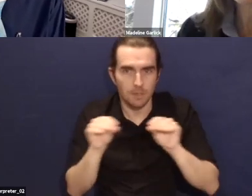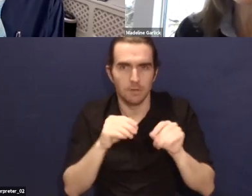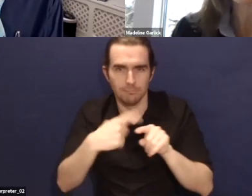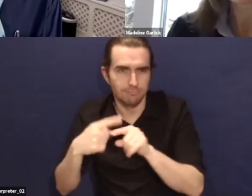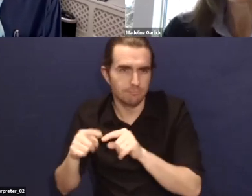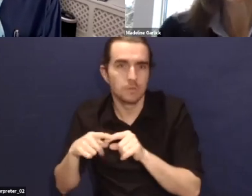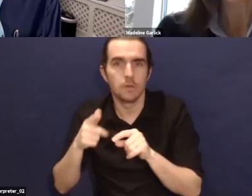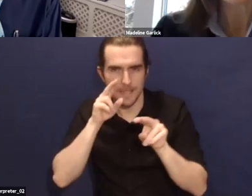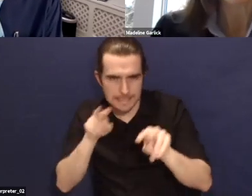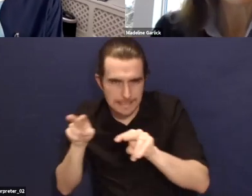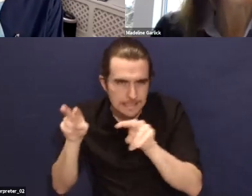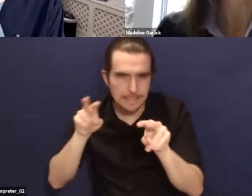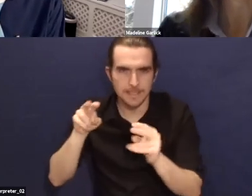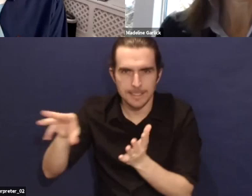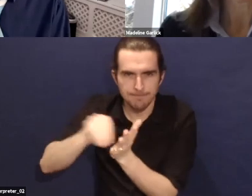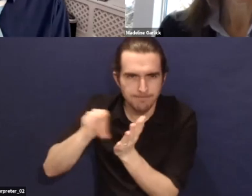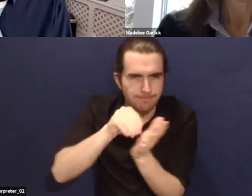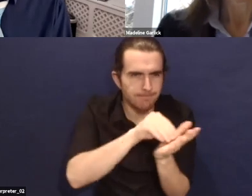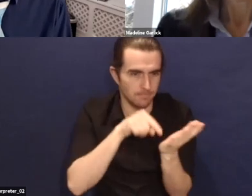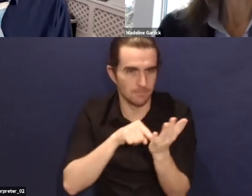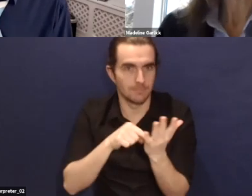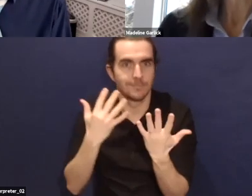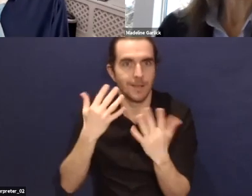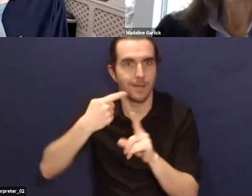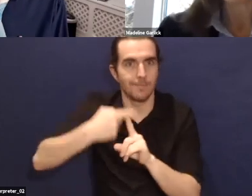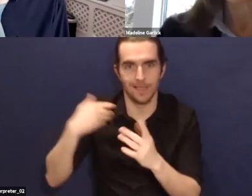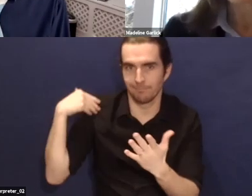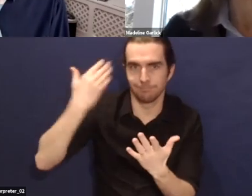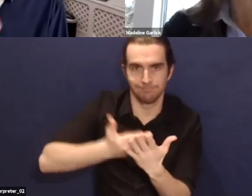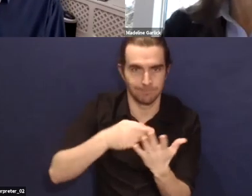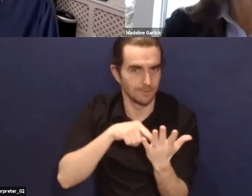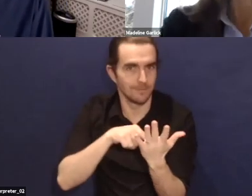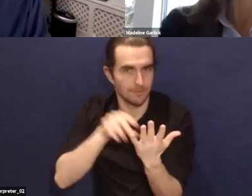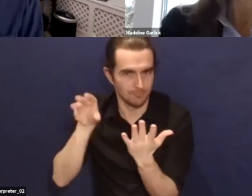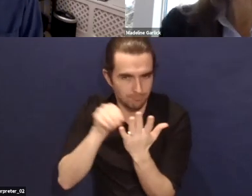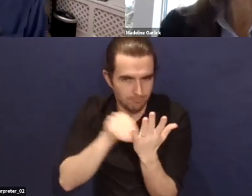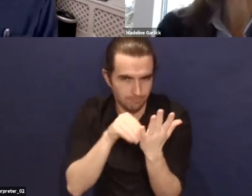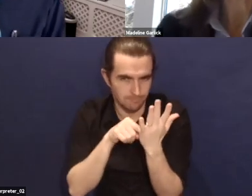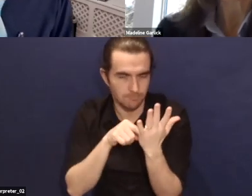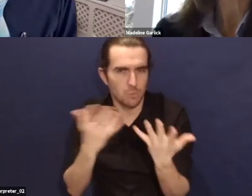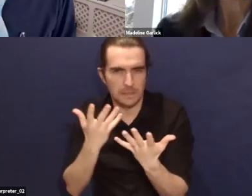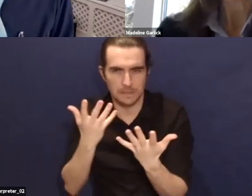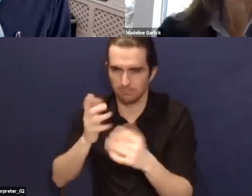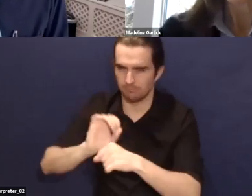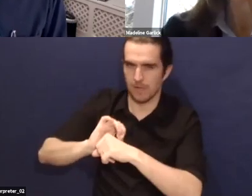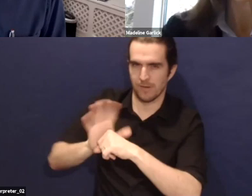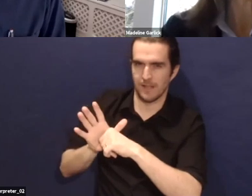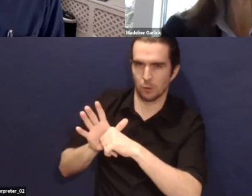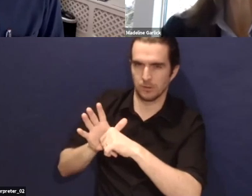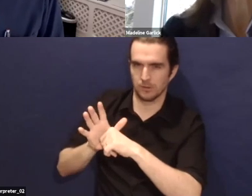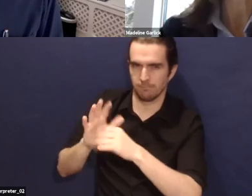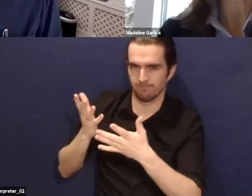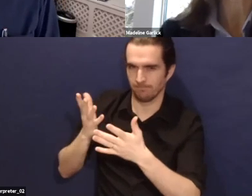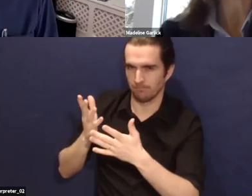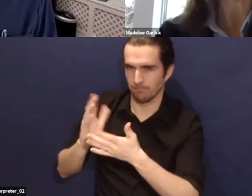on protection, which is available on the web. These include, in the area of access to territory, for example, information